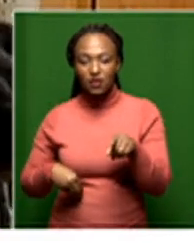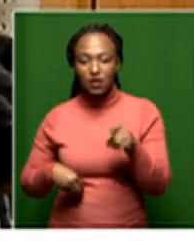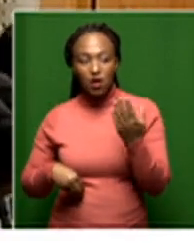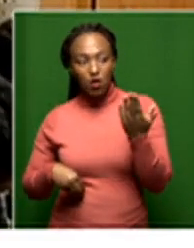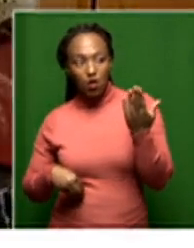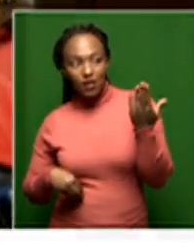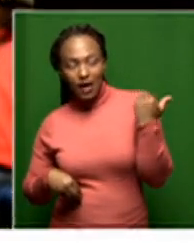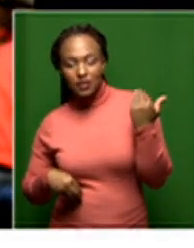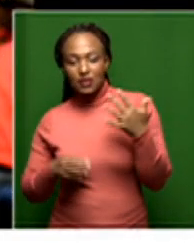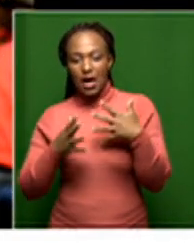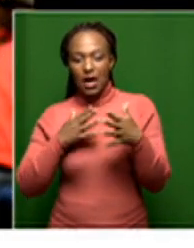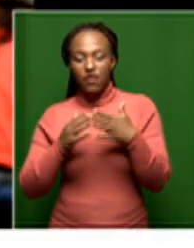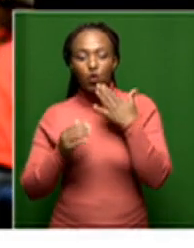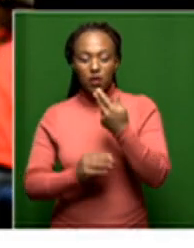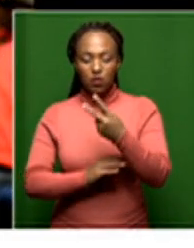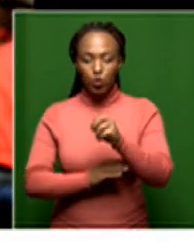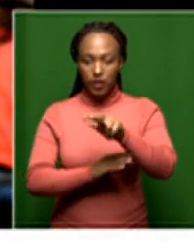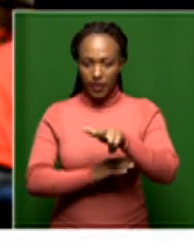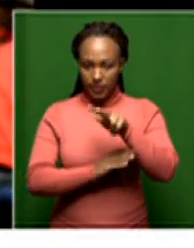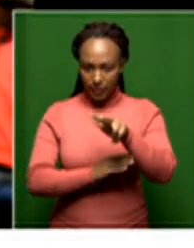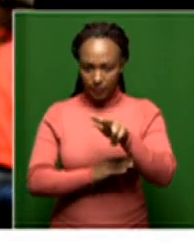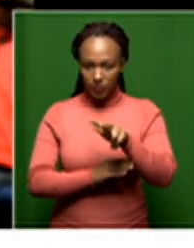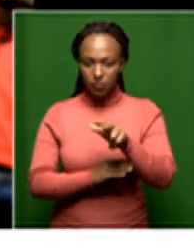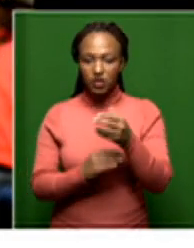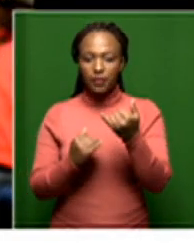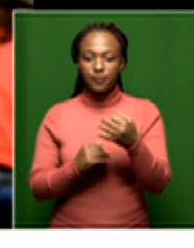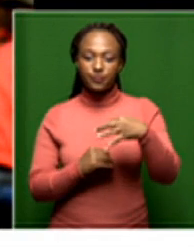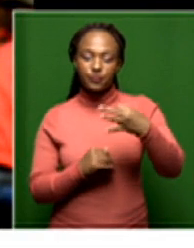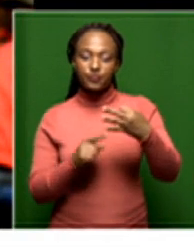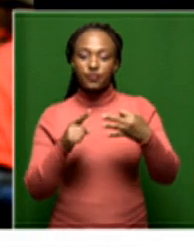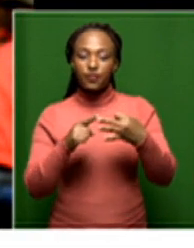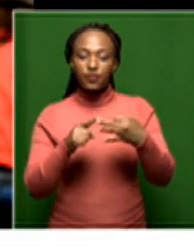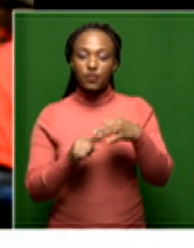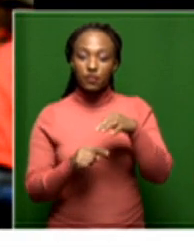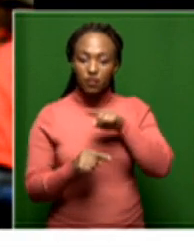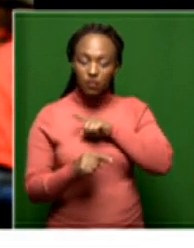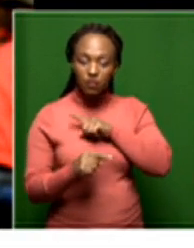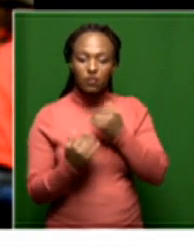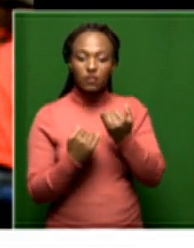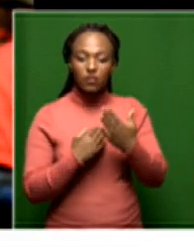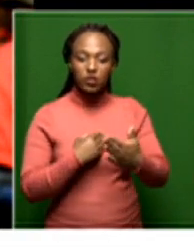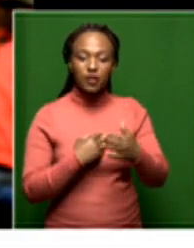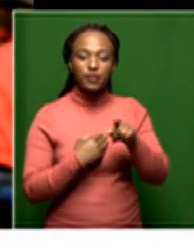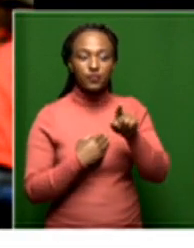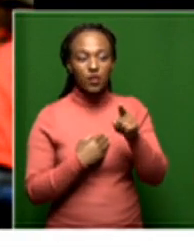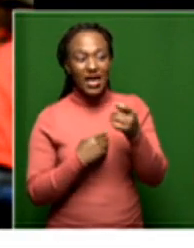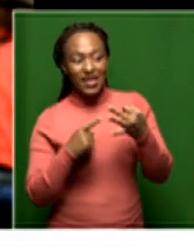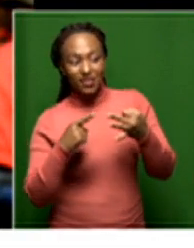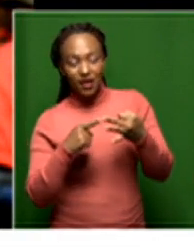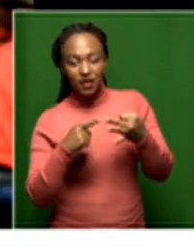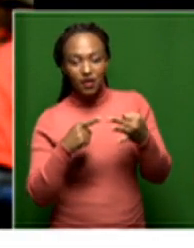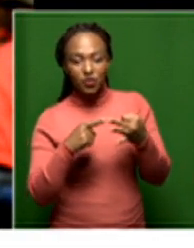Affairs Department in 2018. The third element I wanted to reflect upon is that we should